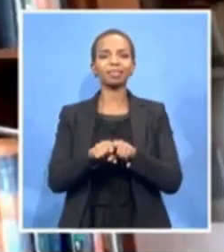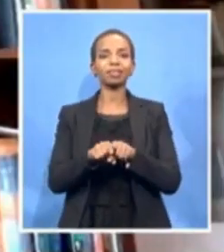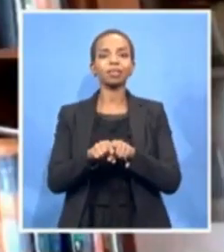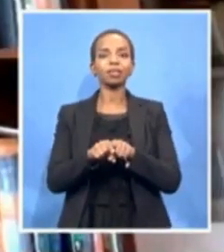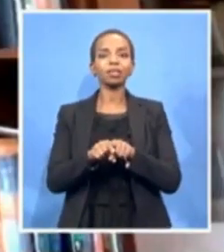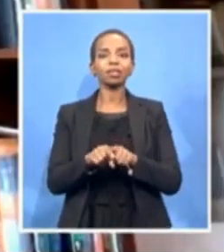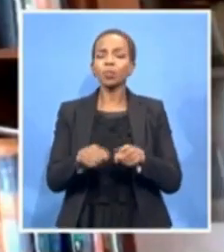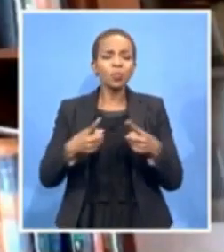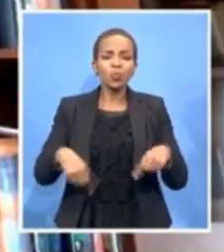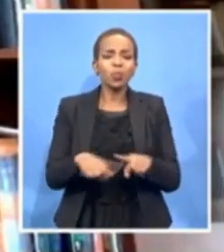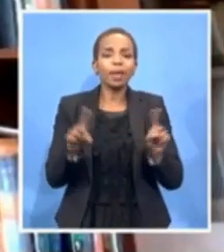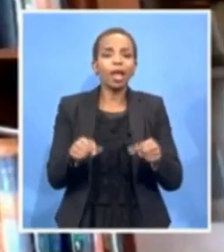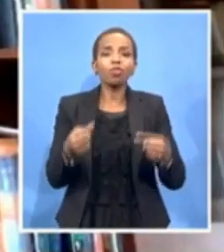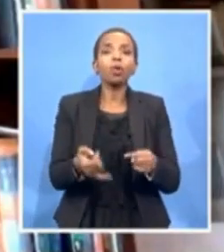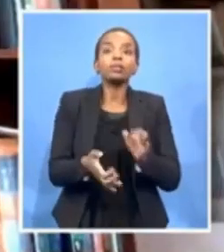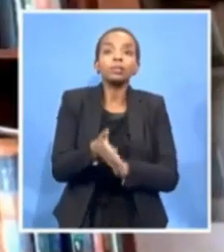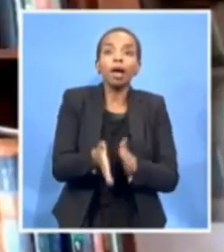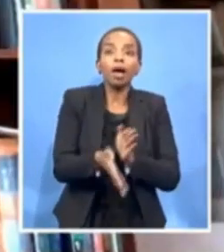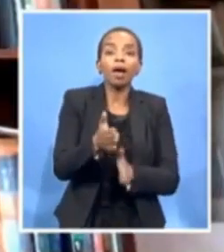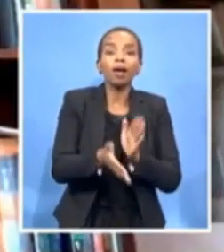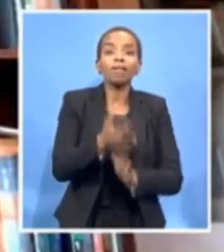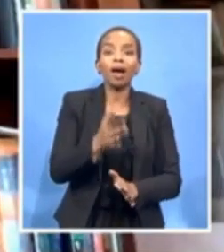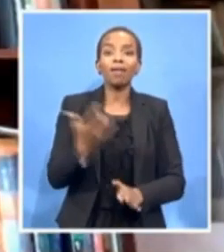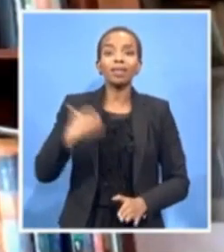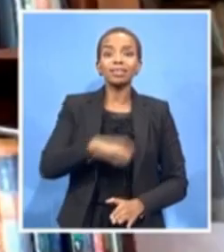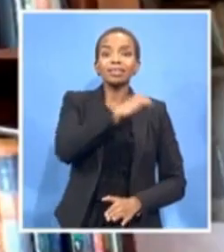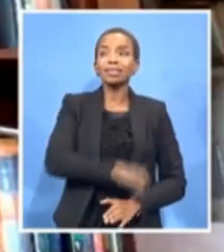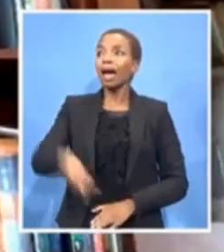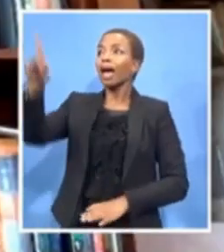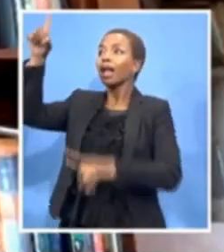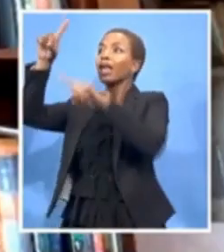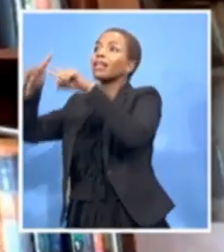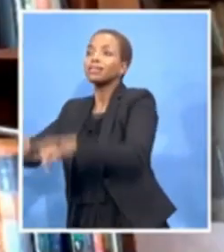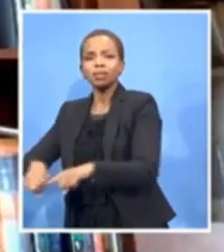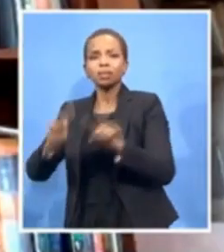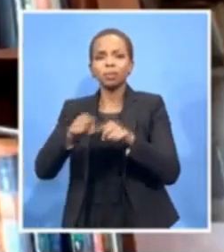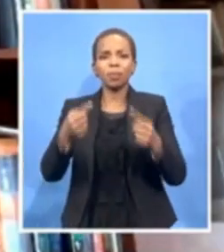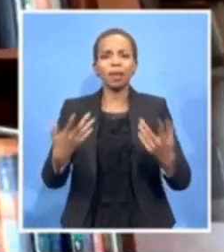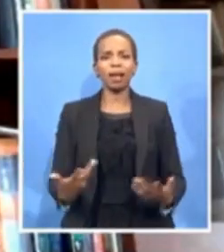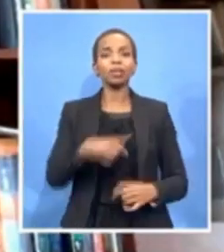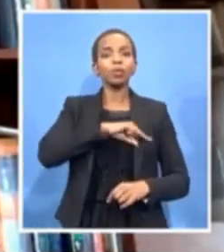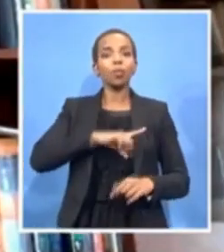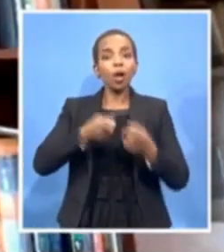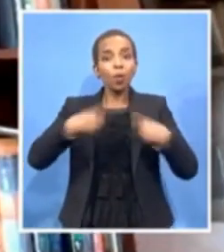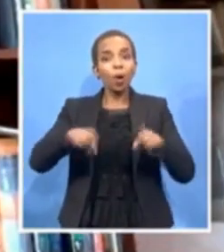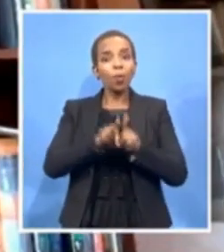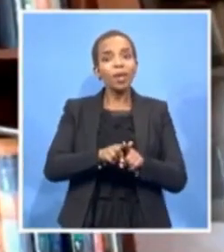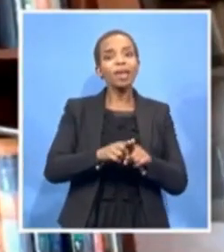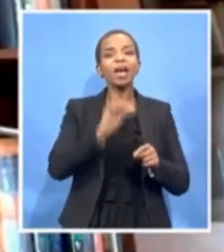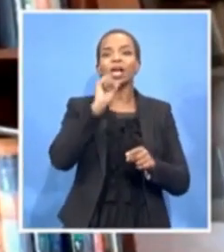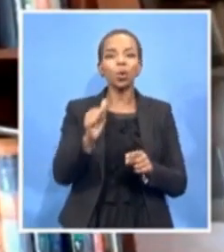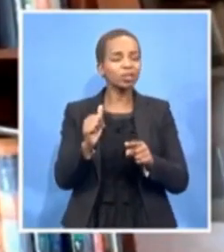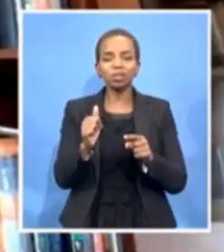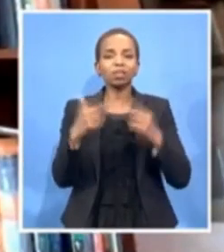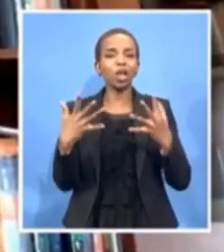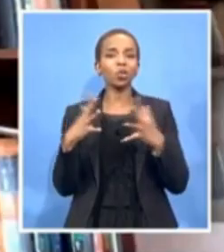the Chinese if we are disunited. We cannot realize our